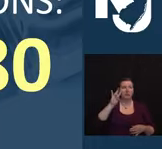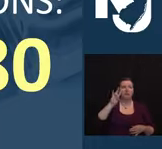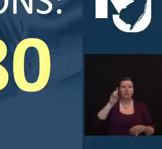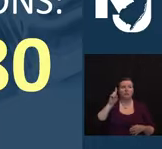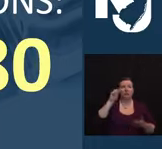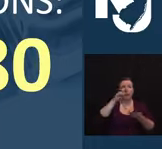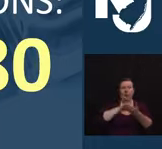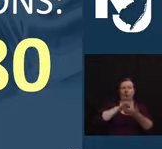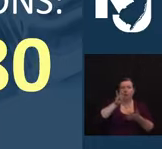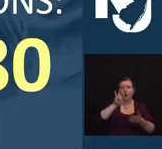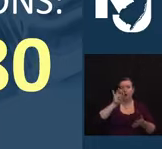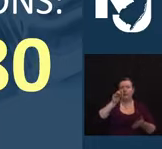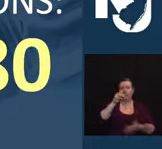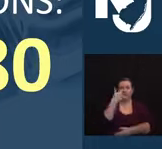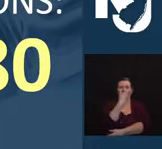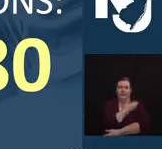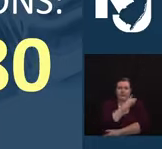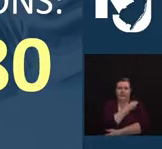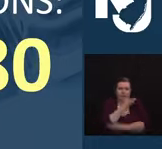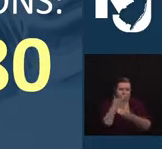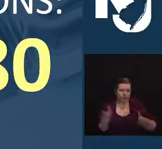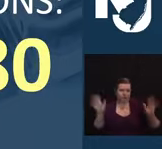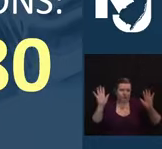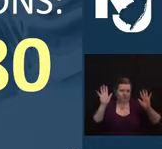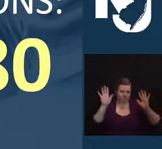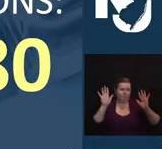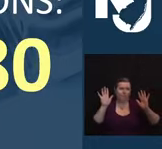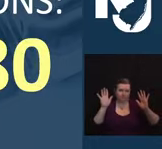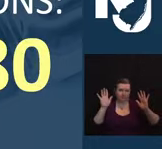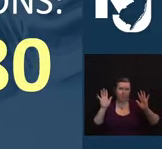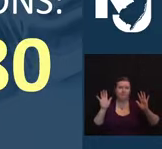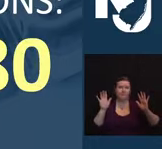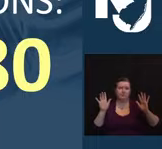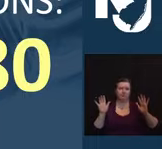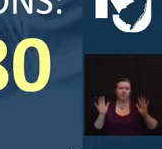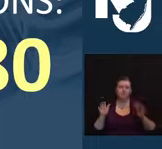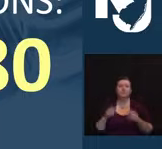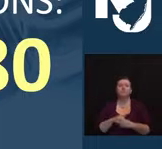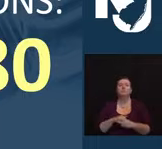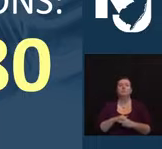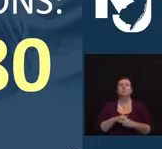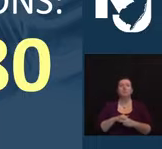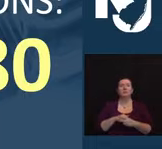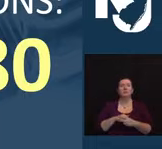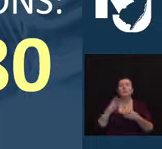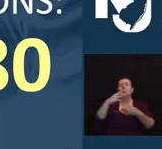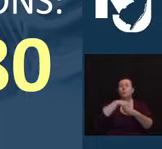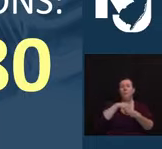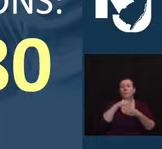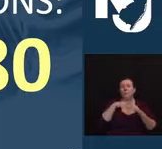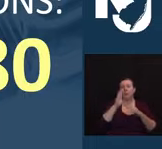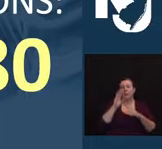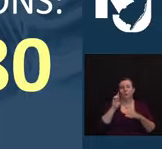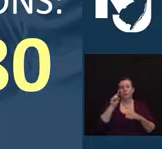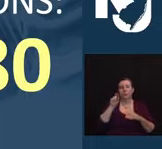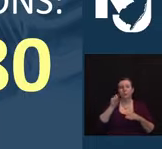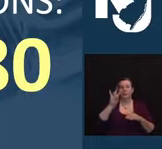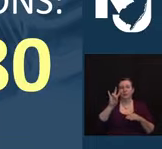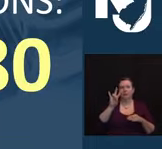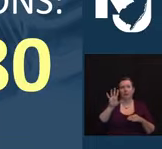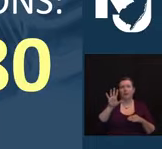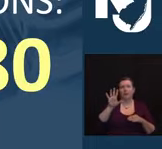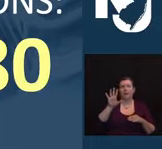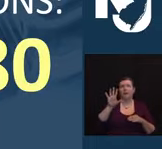2,671,480 vaccine doses into people's arms. That includes more than 1.75 million initial